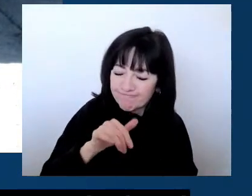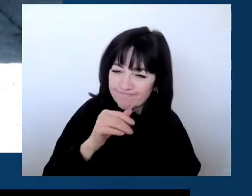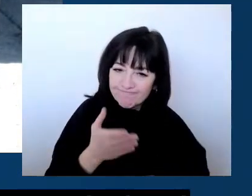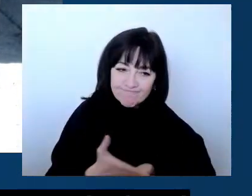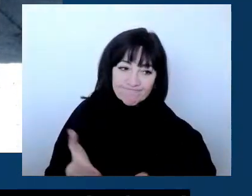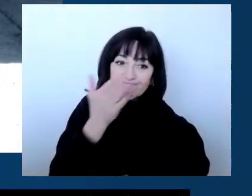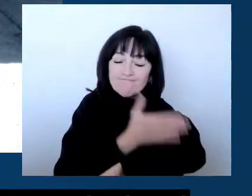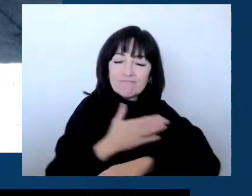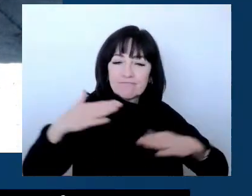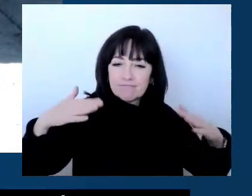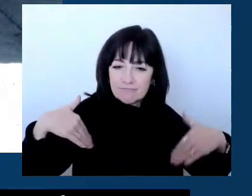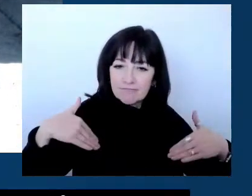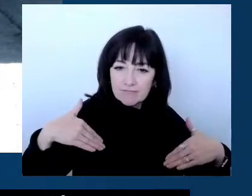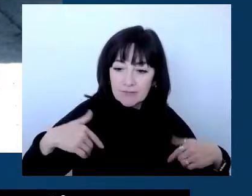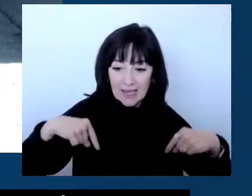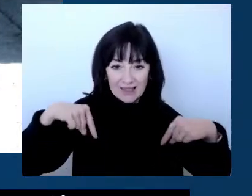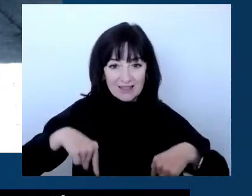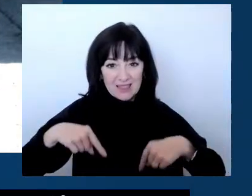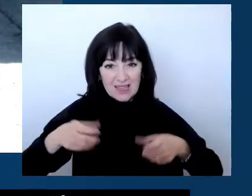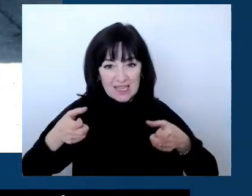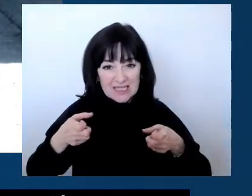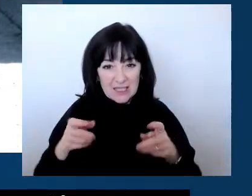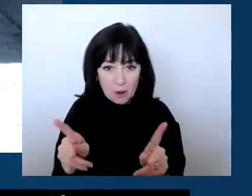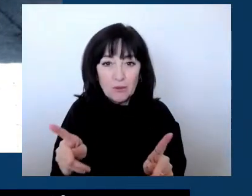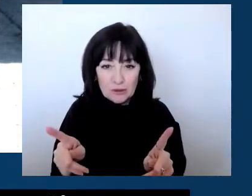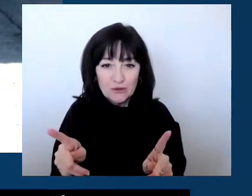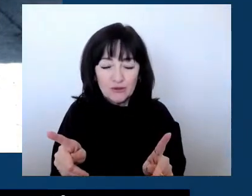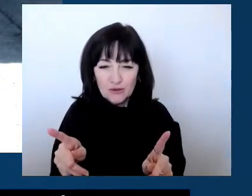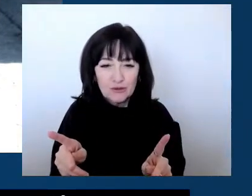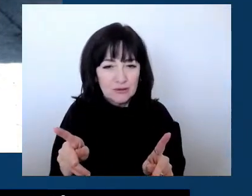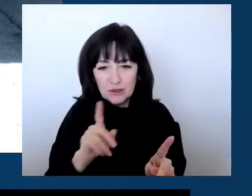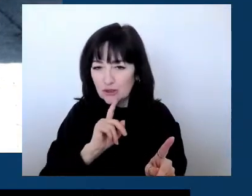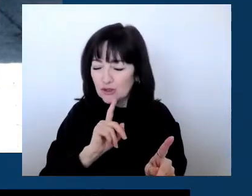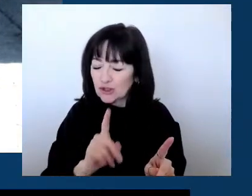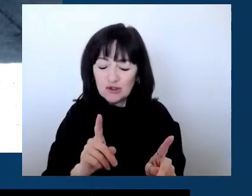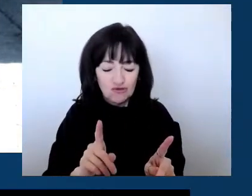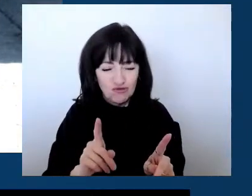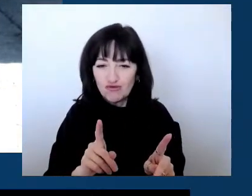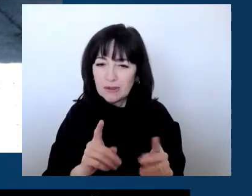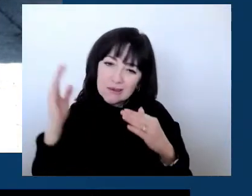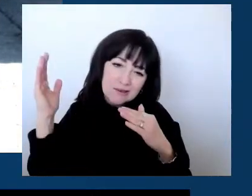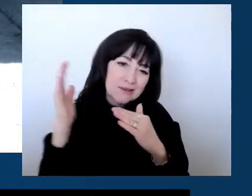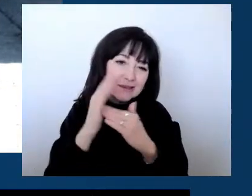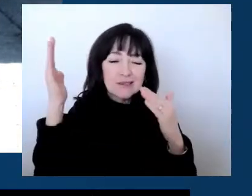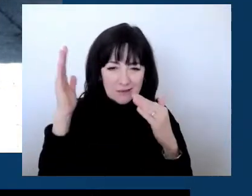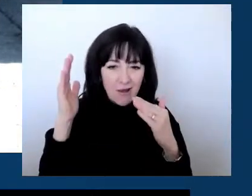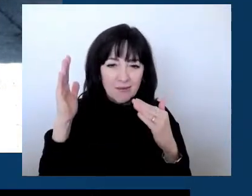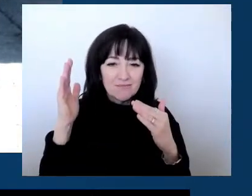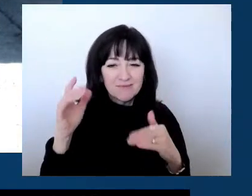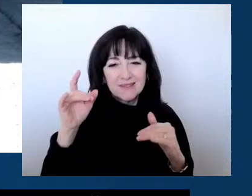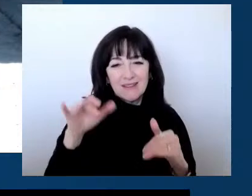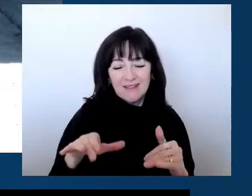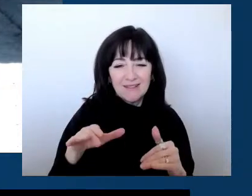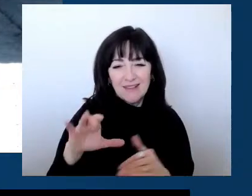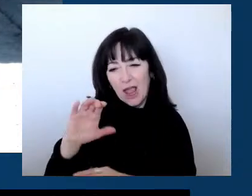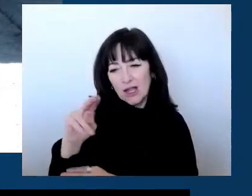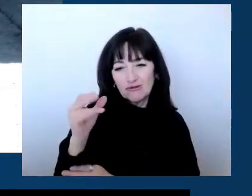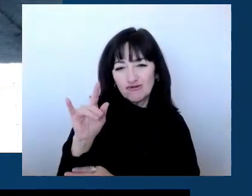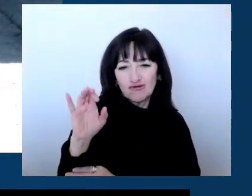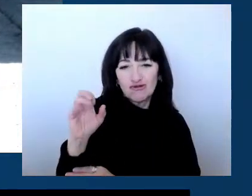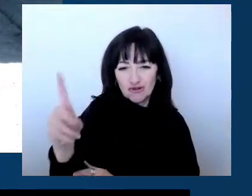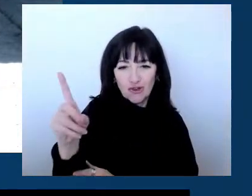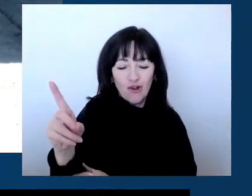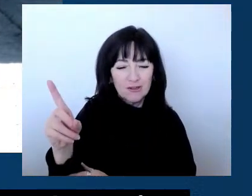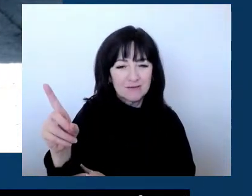Garvin, to really supercharge, pun intended, that effort to convert our transportation system,